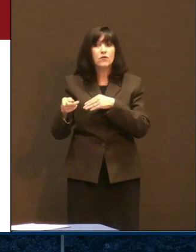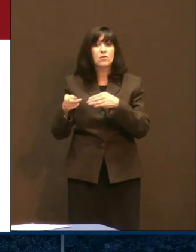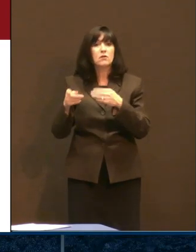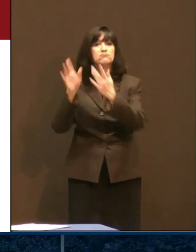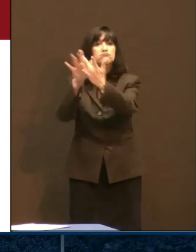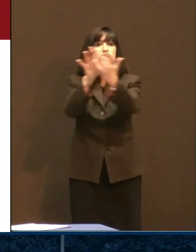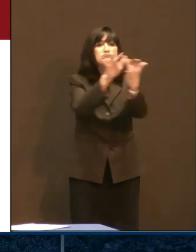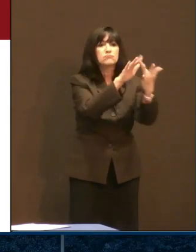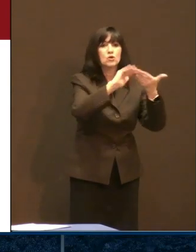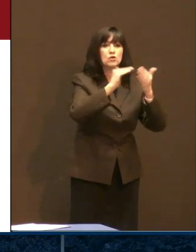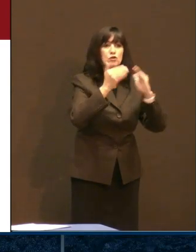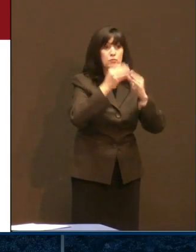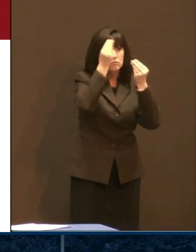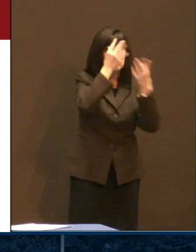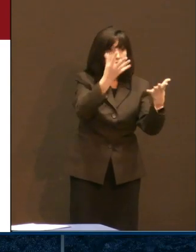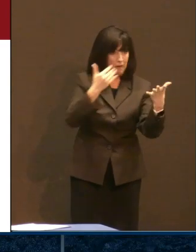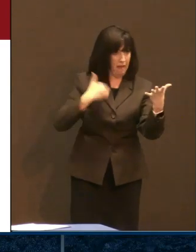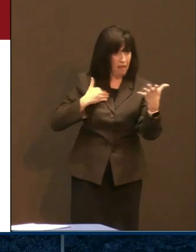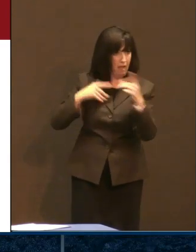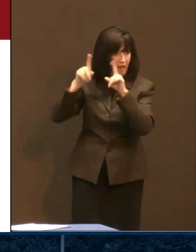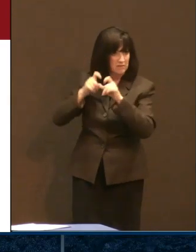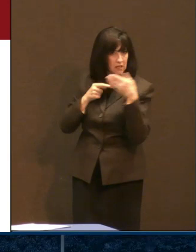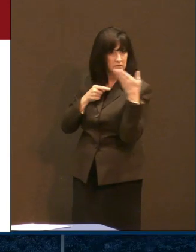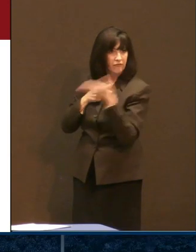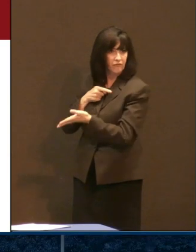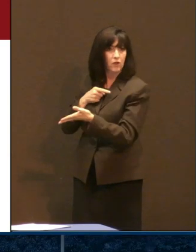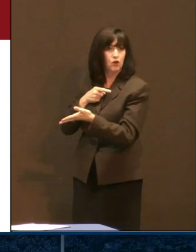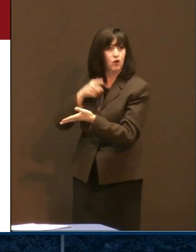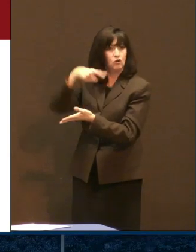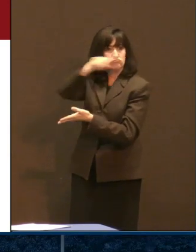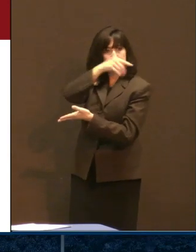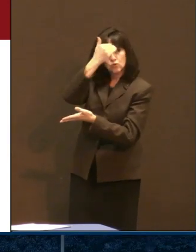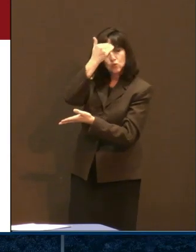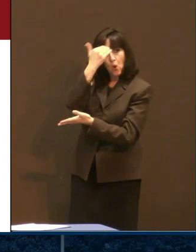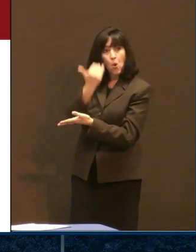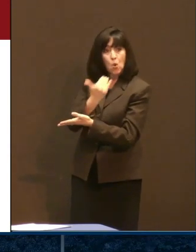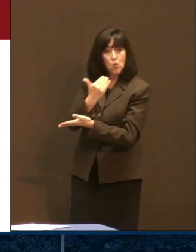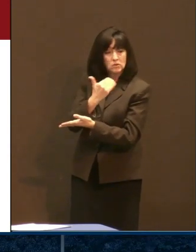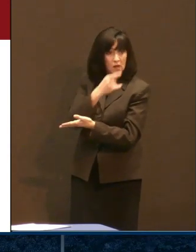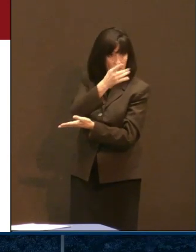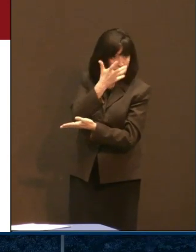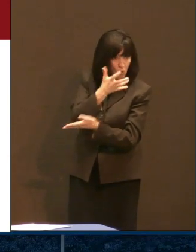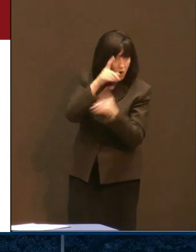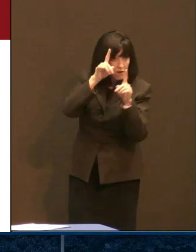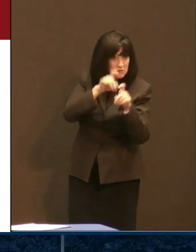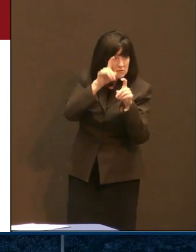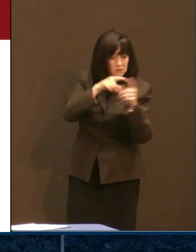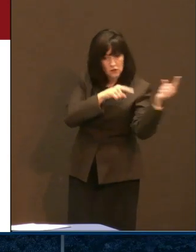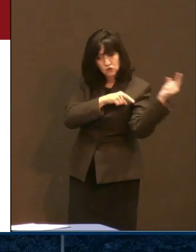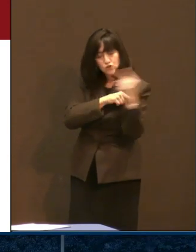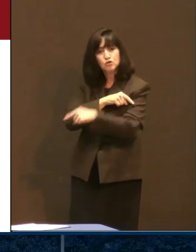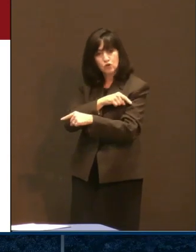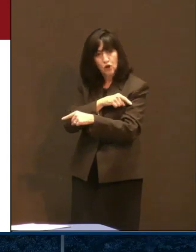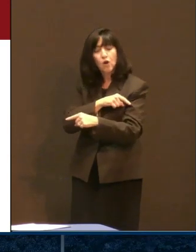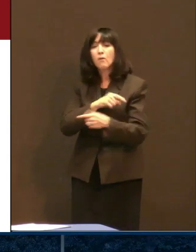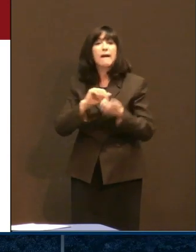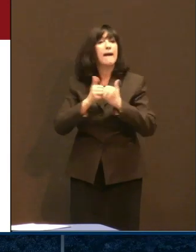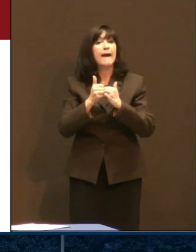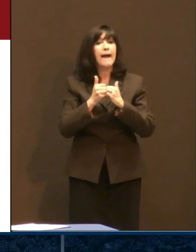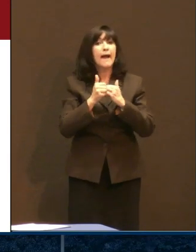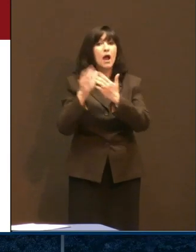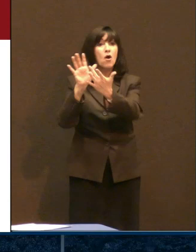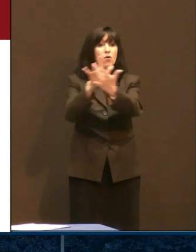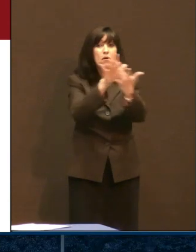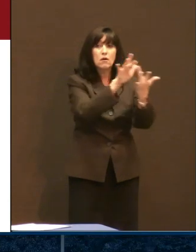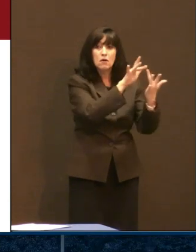to the community in a way they could understand it and as quickly as possible. So we did everything from text messages to reverse 911